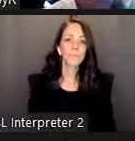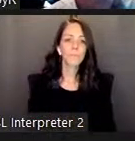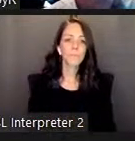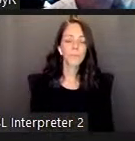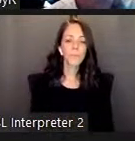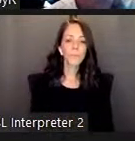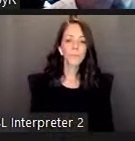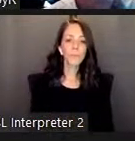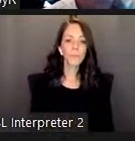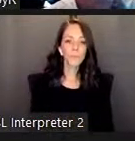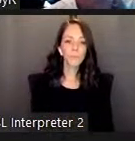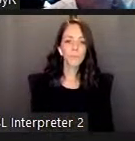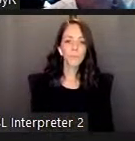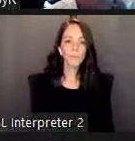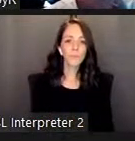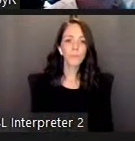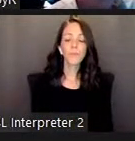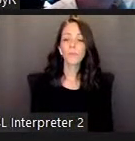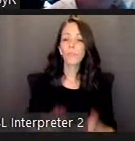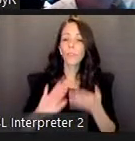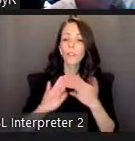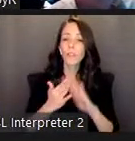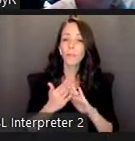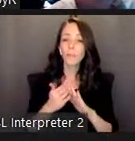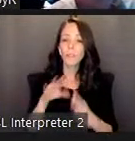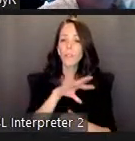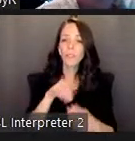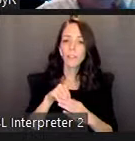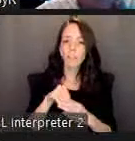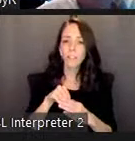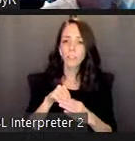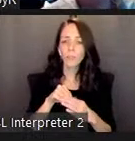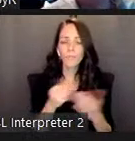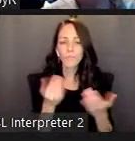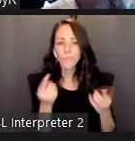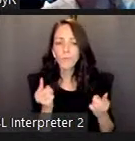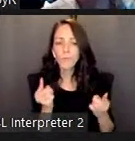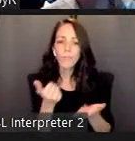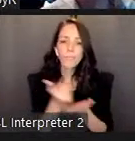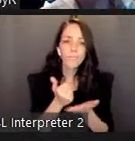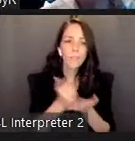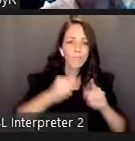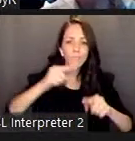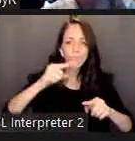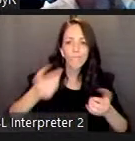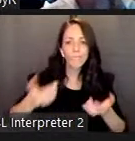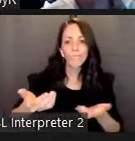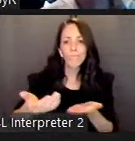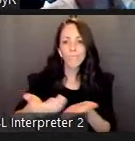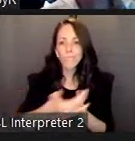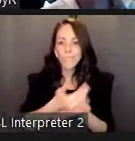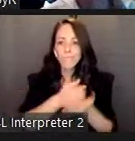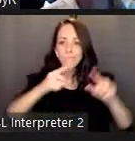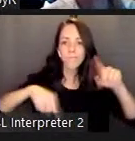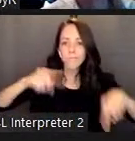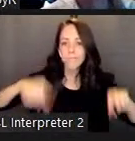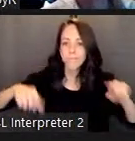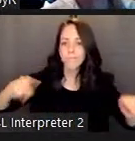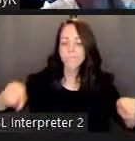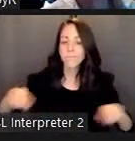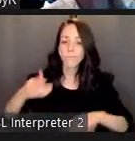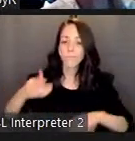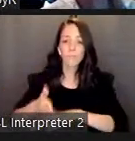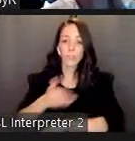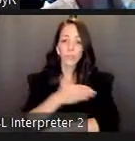Community engagement. We're working to diversify accessible communications. We're improving our county social media